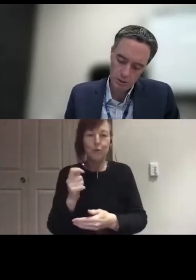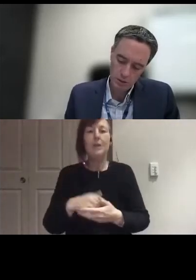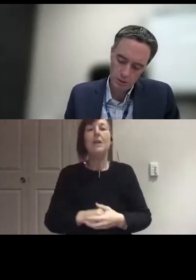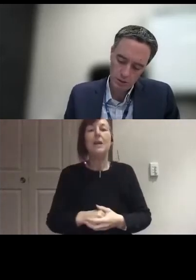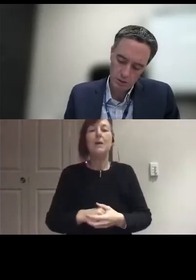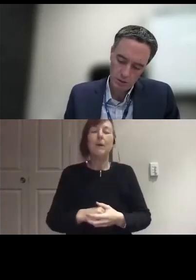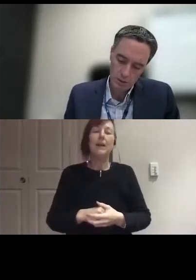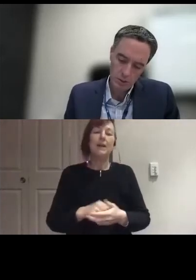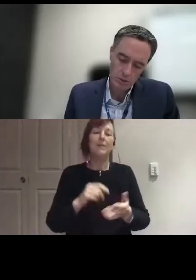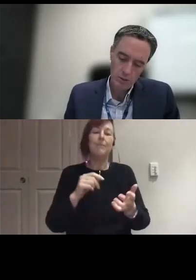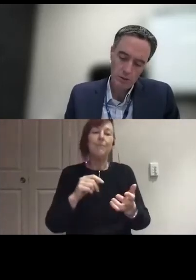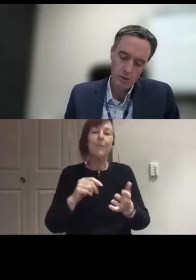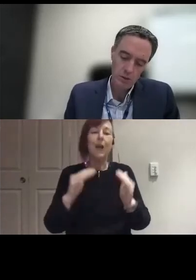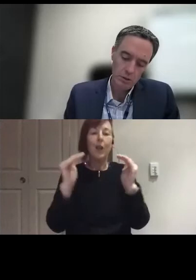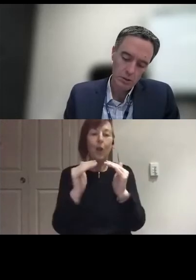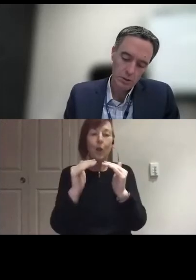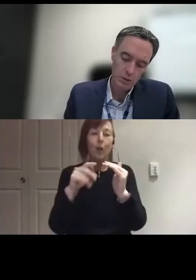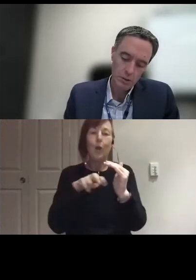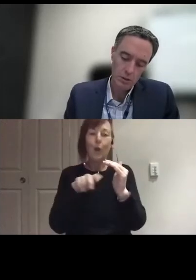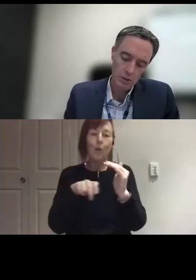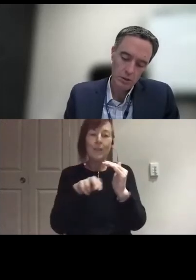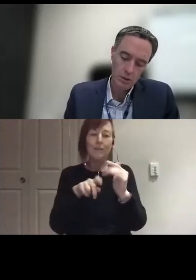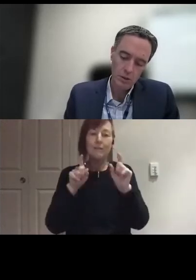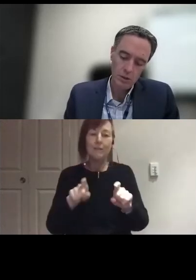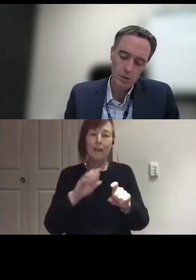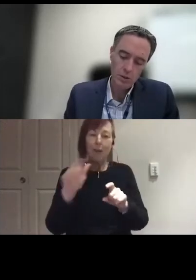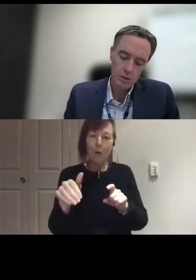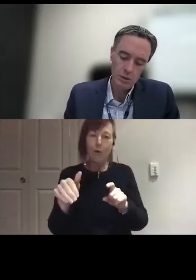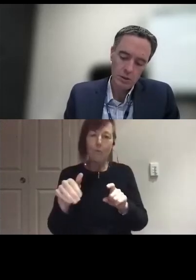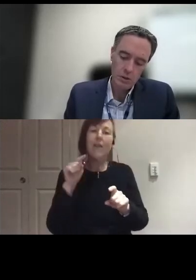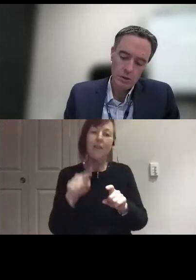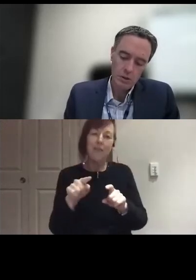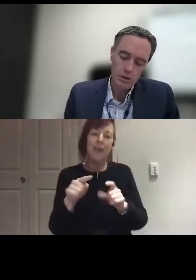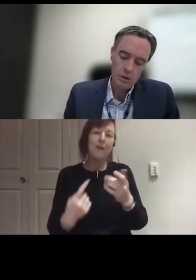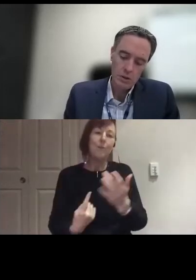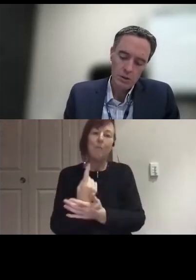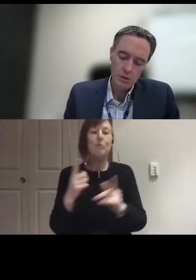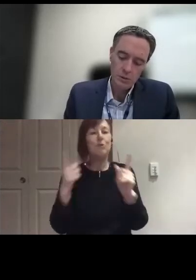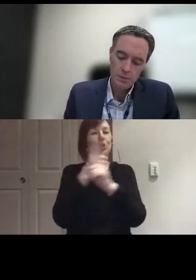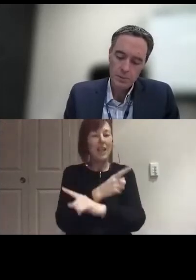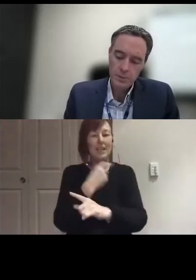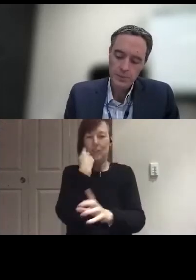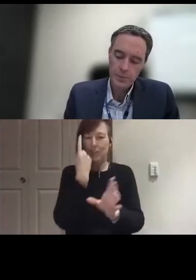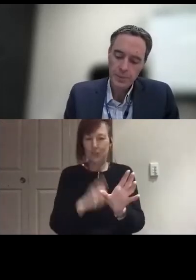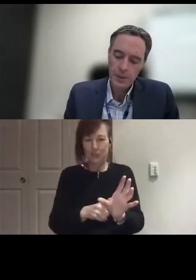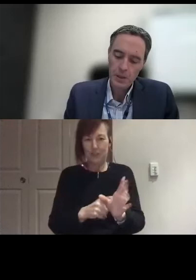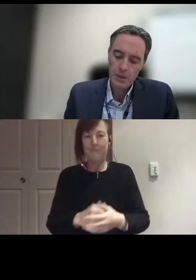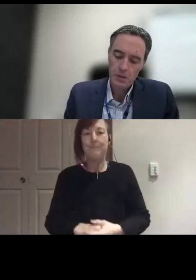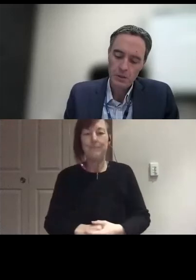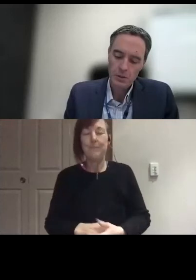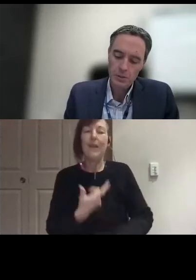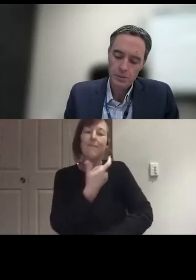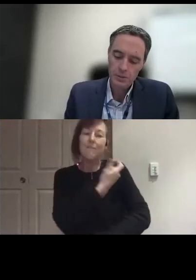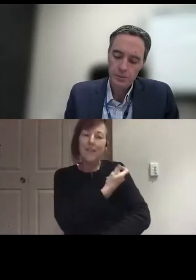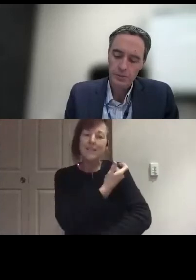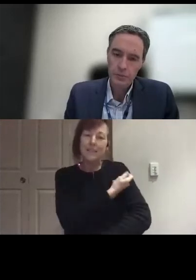for that will be vaccination. So that's the way out of this. We all get vaccinated. Once we're vaccinated at a very